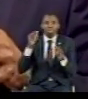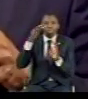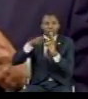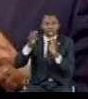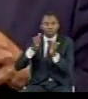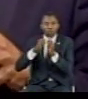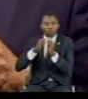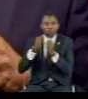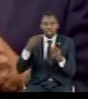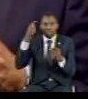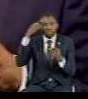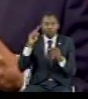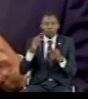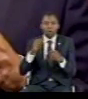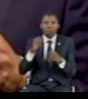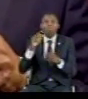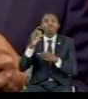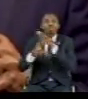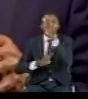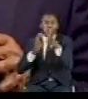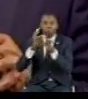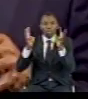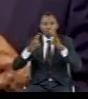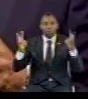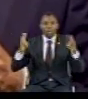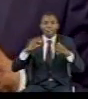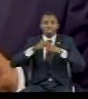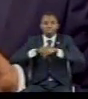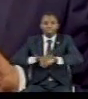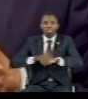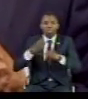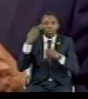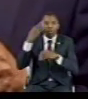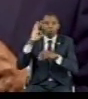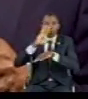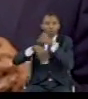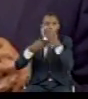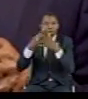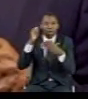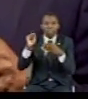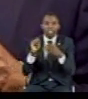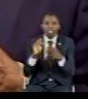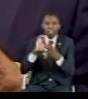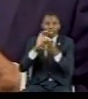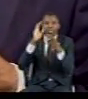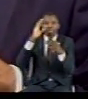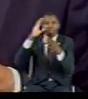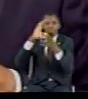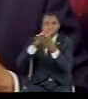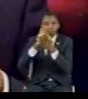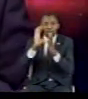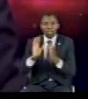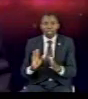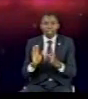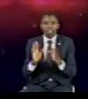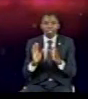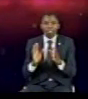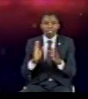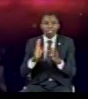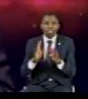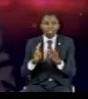global preservation of all elect from all evil, all over the world, regardless of what nation that